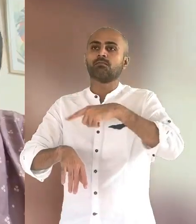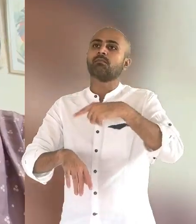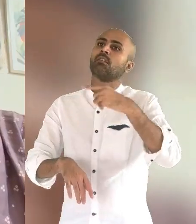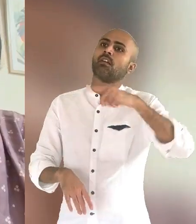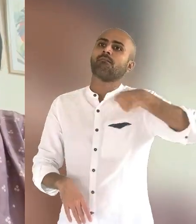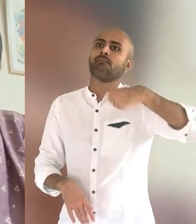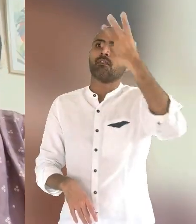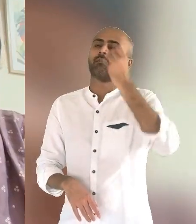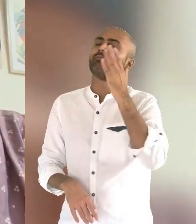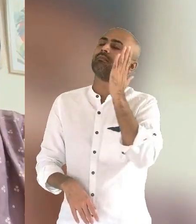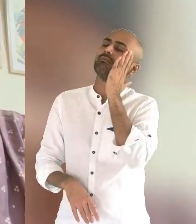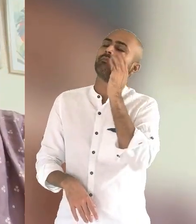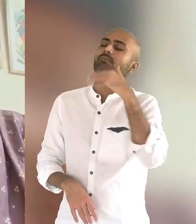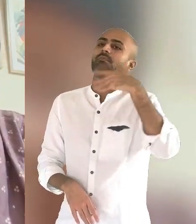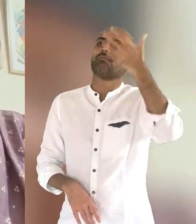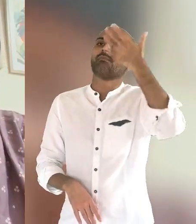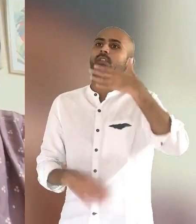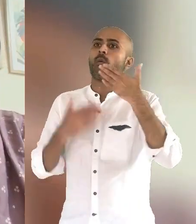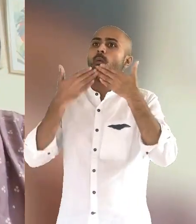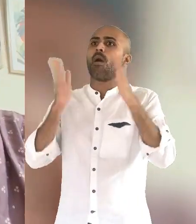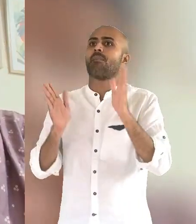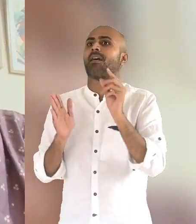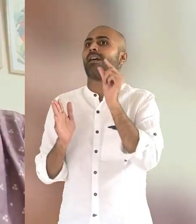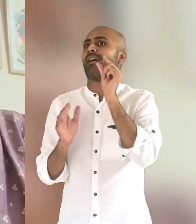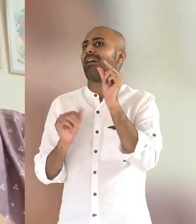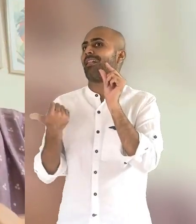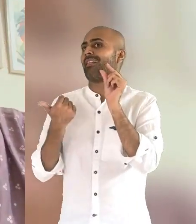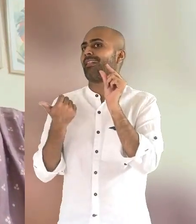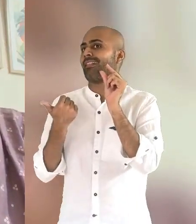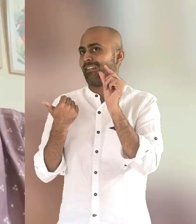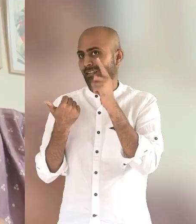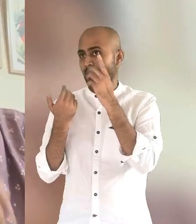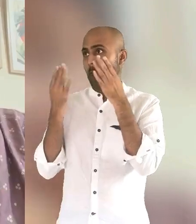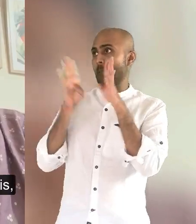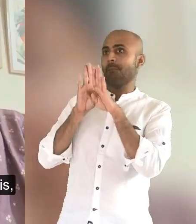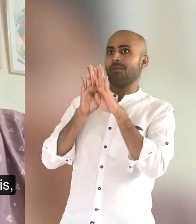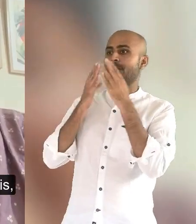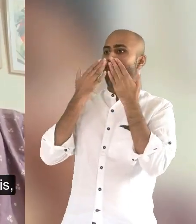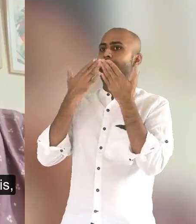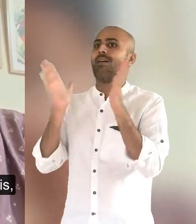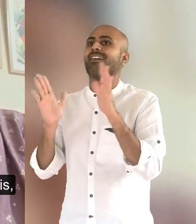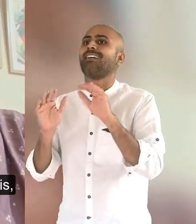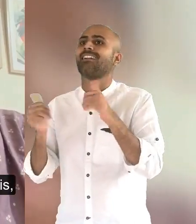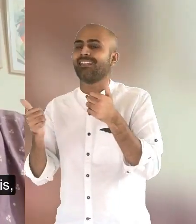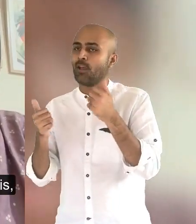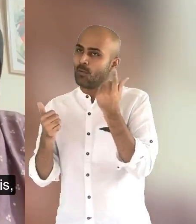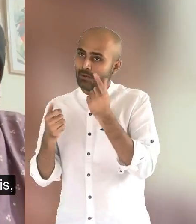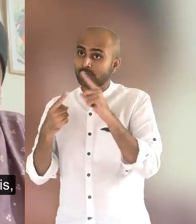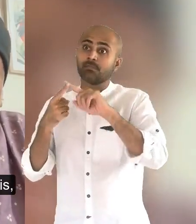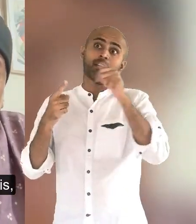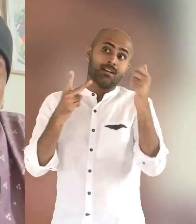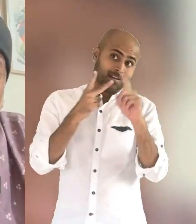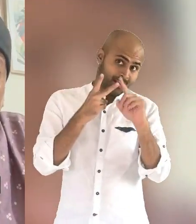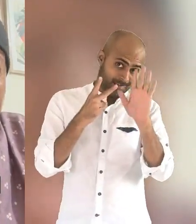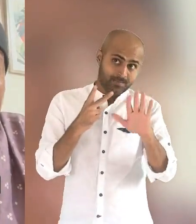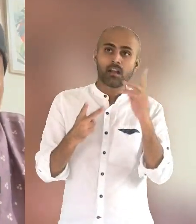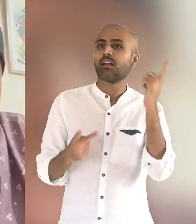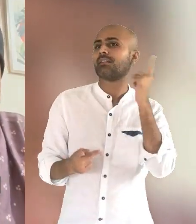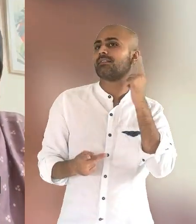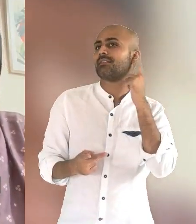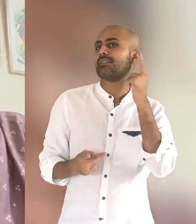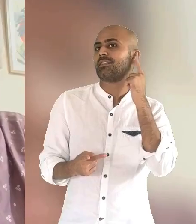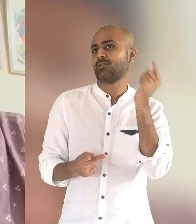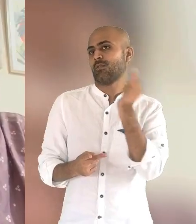it every day overnight in my nostrils, both my nostrils, to stop this. There are